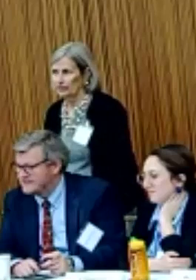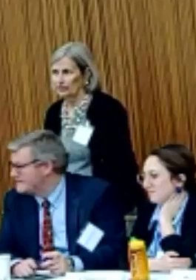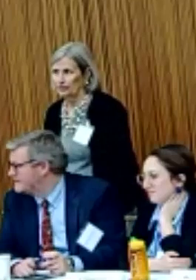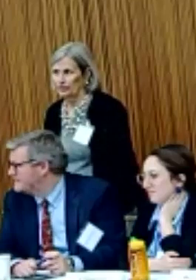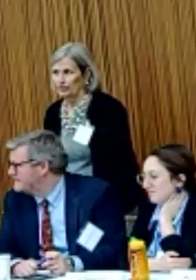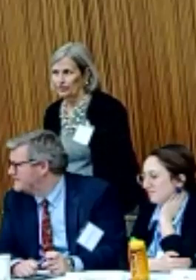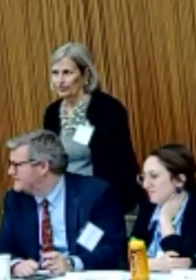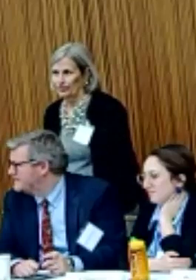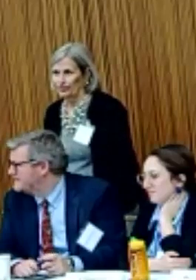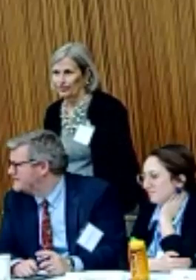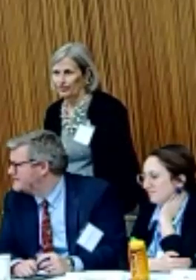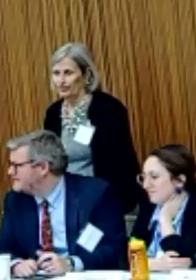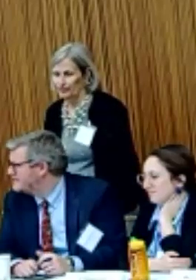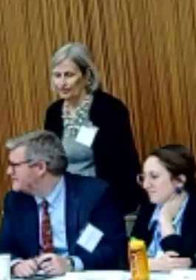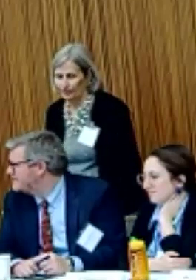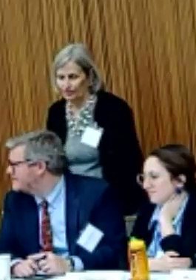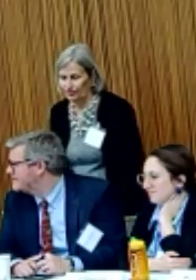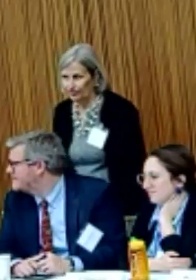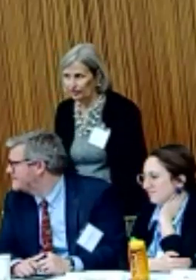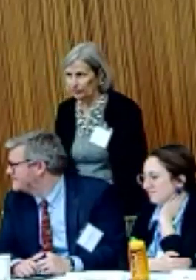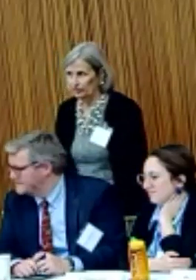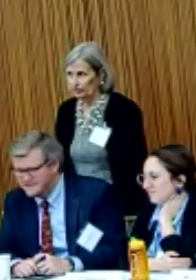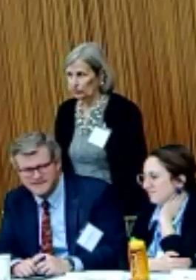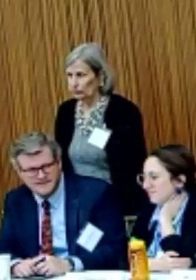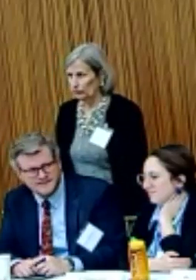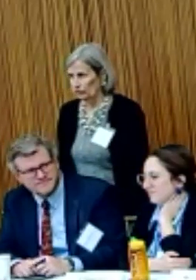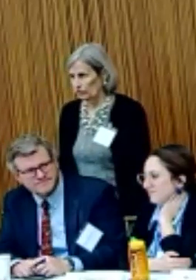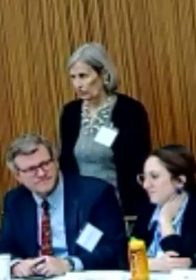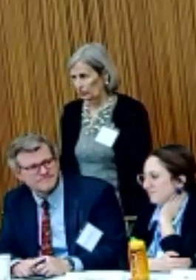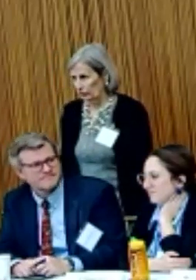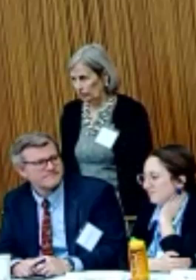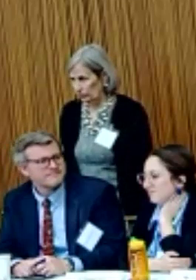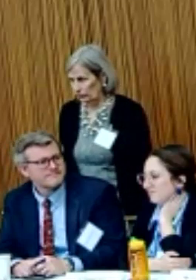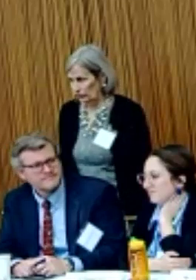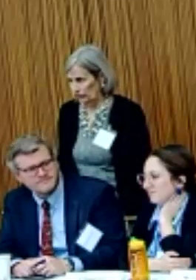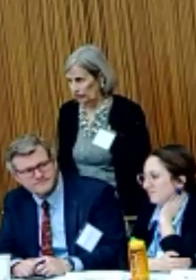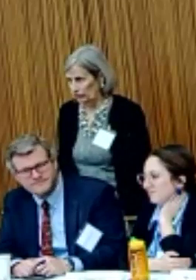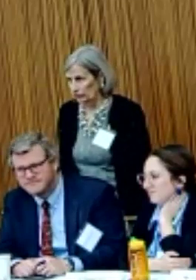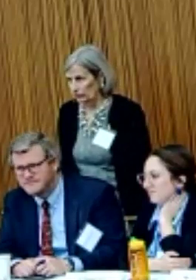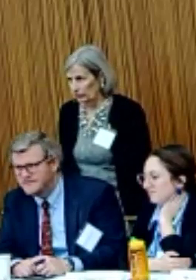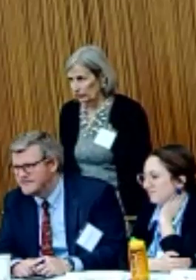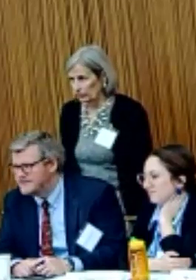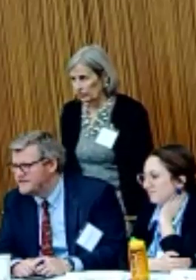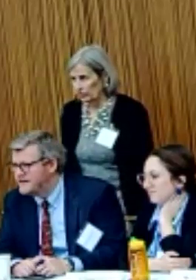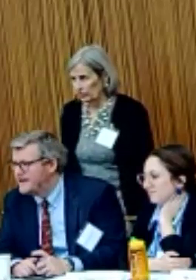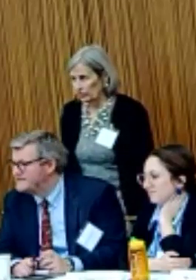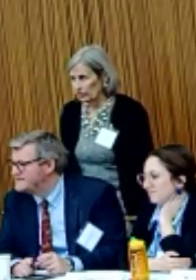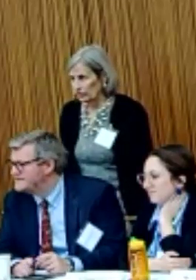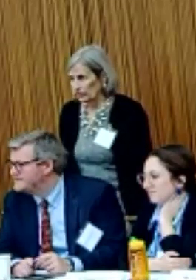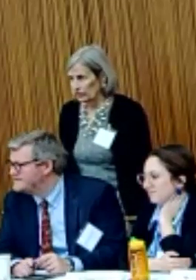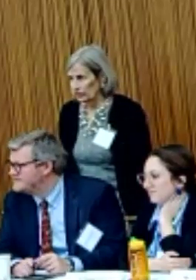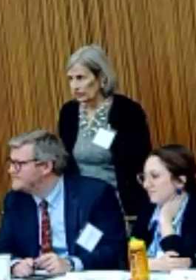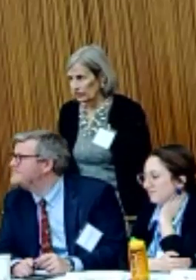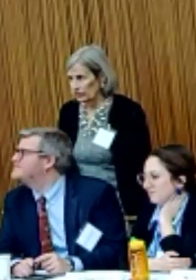are needed because when a person with a voucher comes to rent an apartment uh is offered a